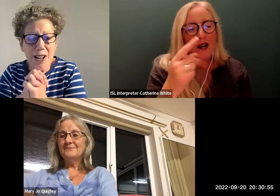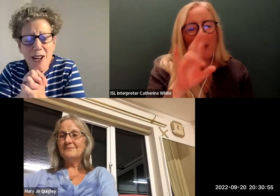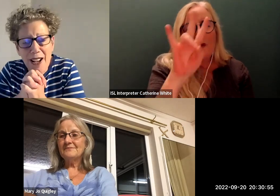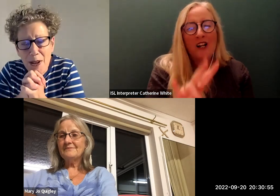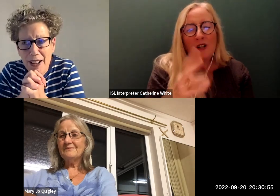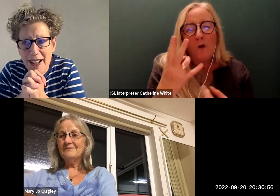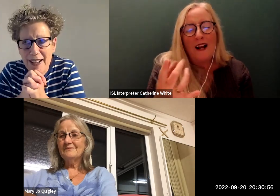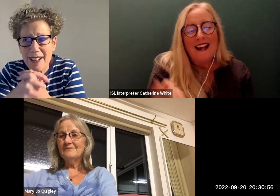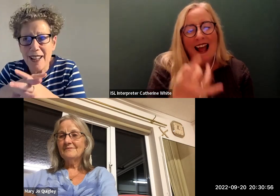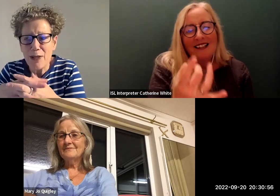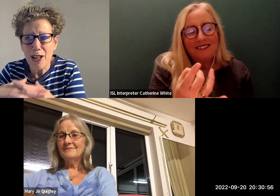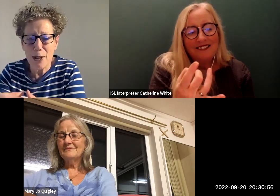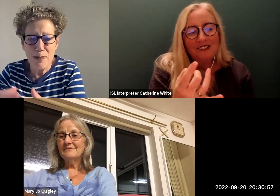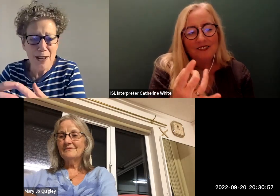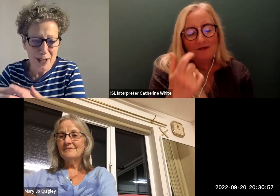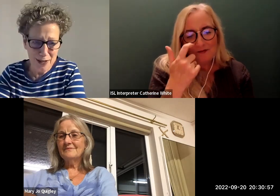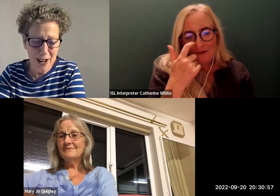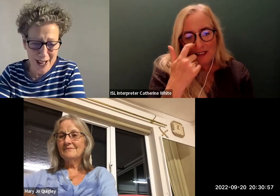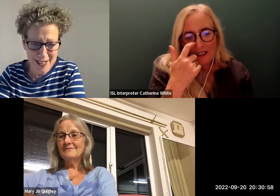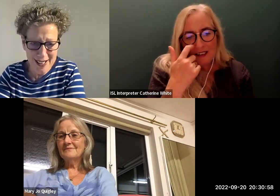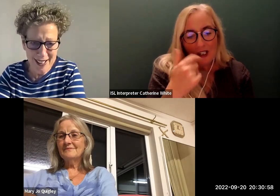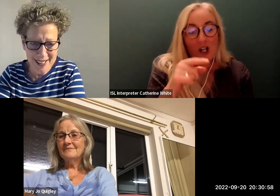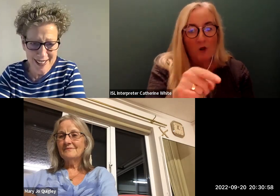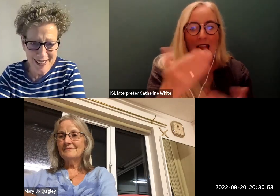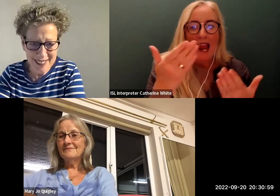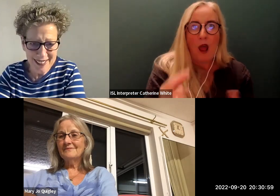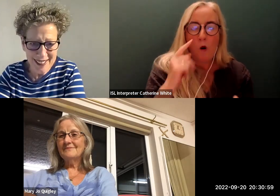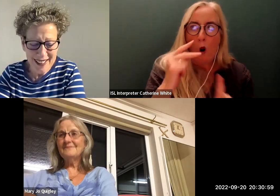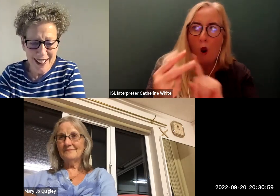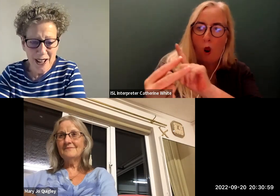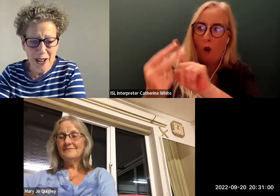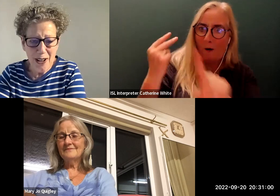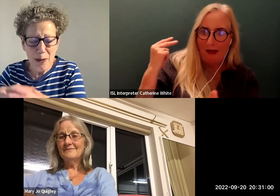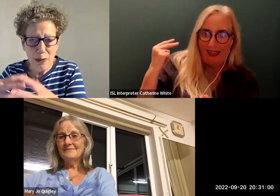was, if you like, with the benefit of hindsight,